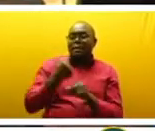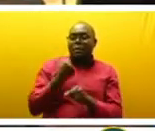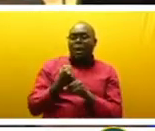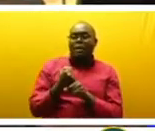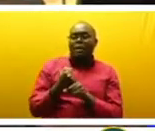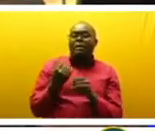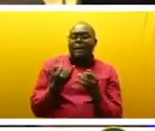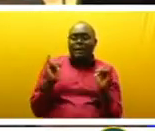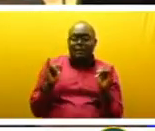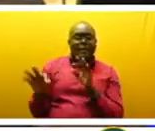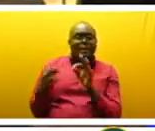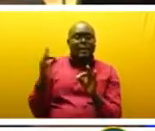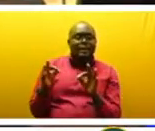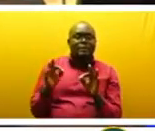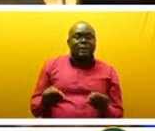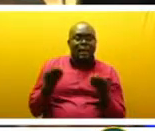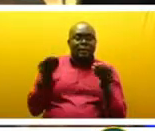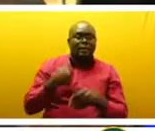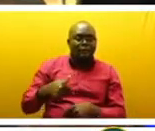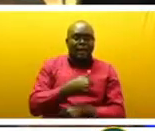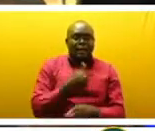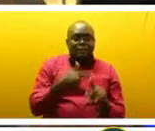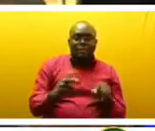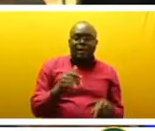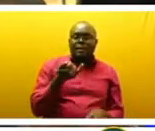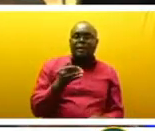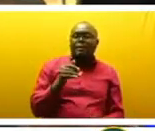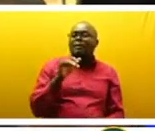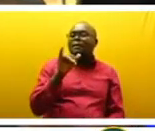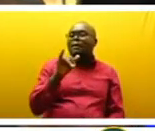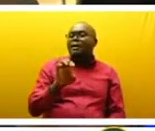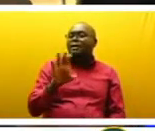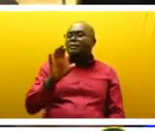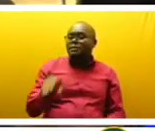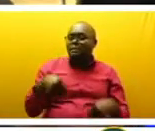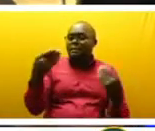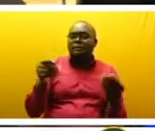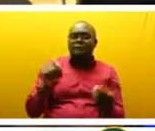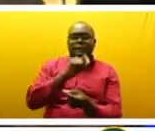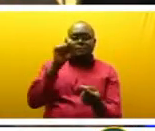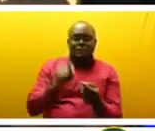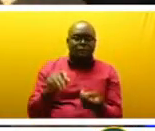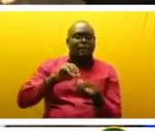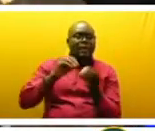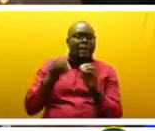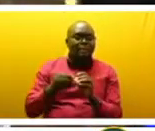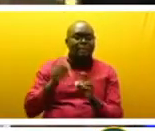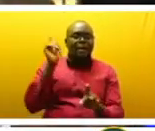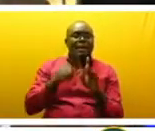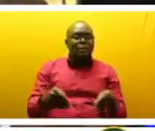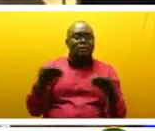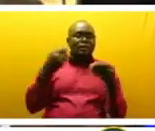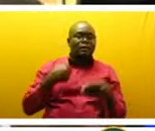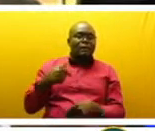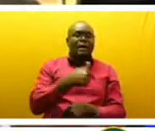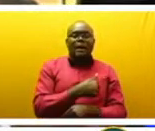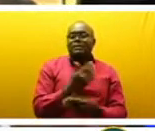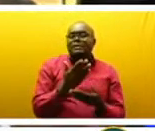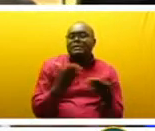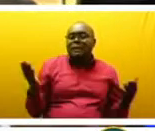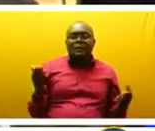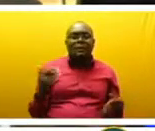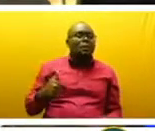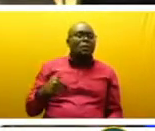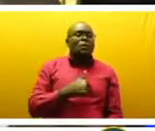Independent analysts can give us projections, but for the IEBC, they must give us specific figures. They cannot give us figures that are